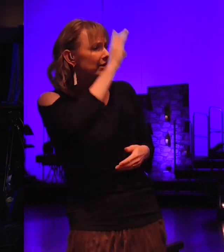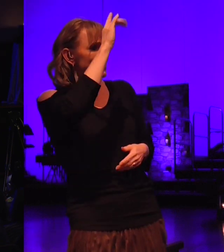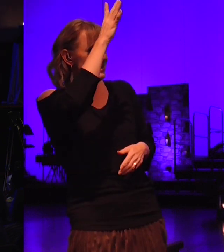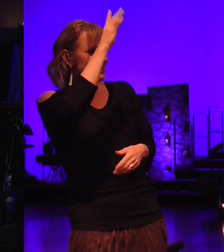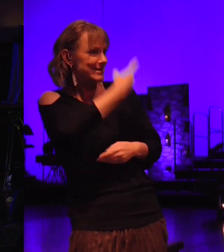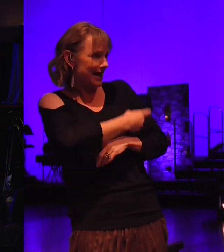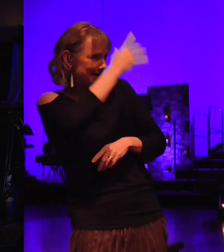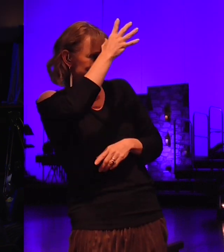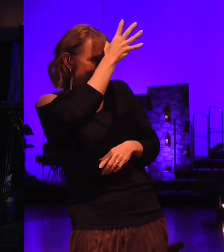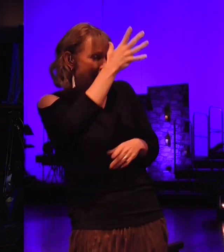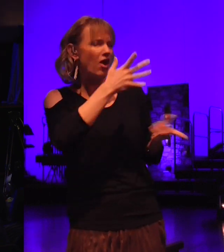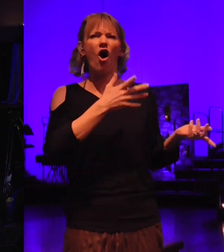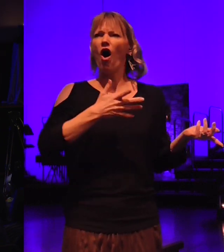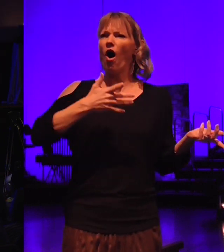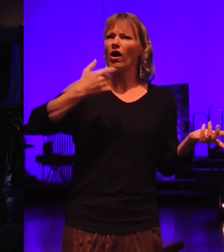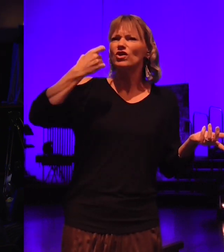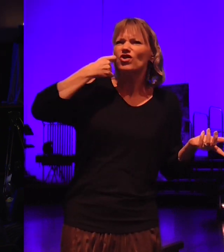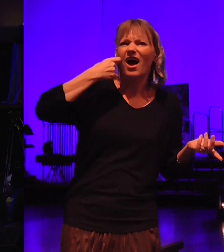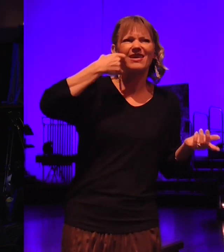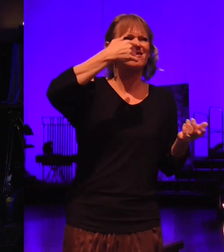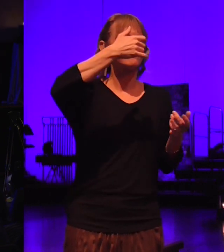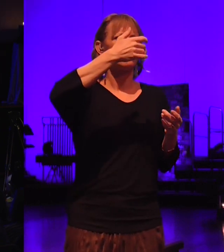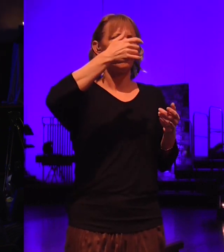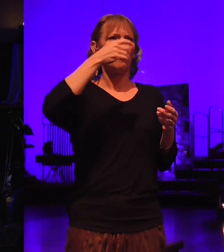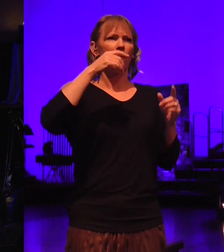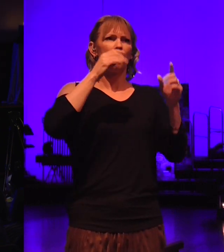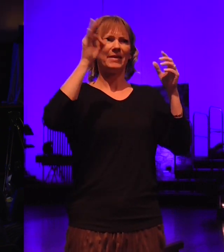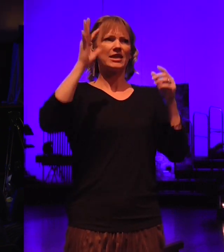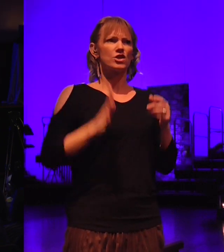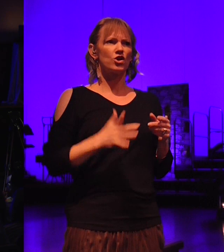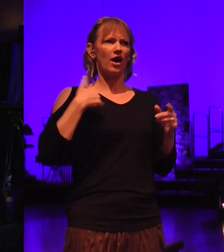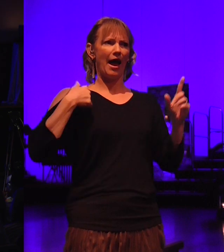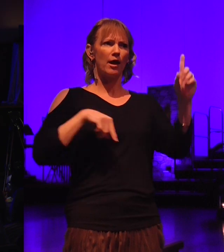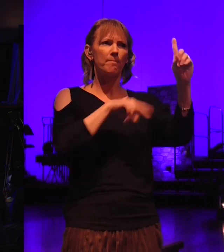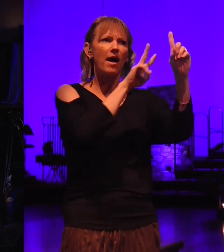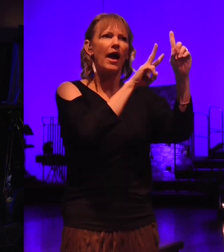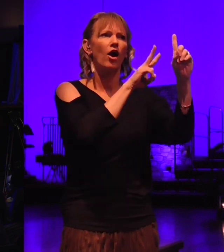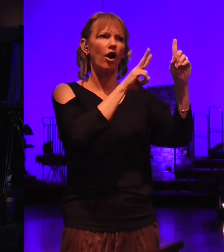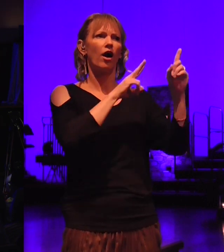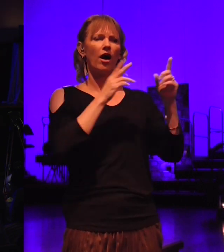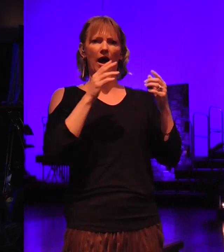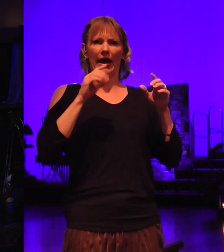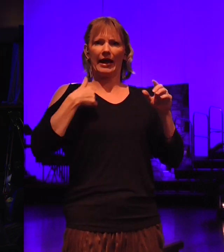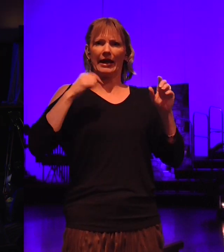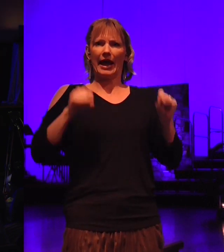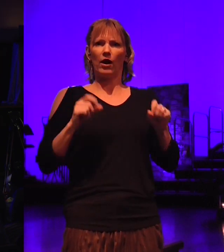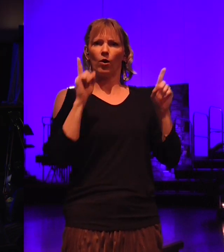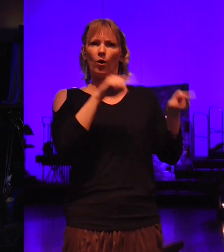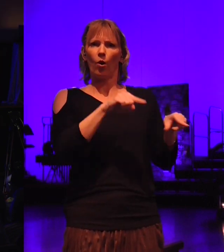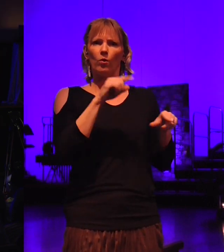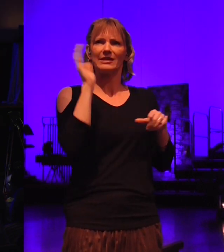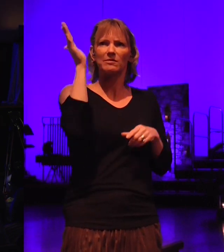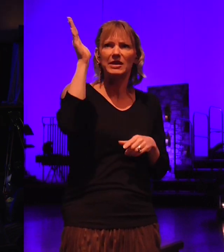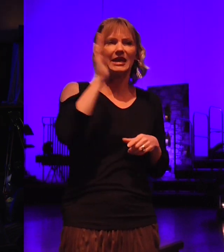got a call from this minister I really admire, and I get to go speak at our largest church in Colorado. And